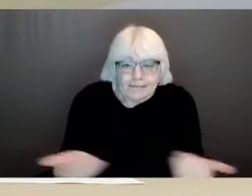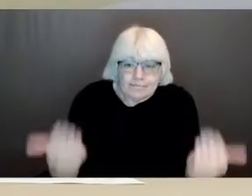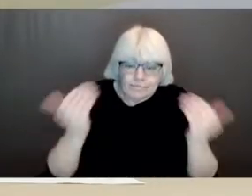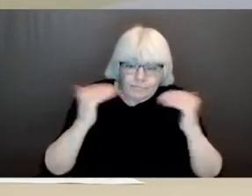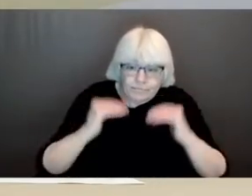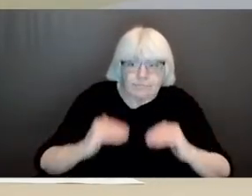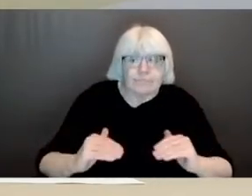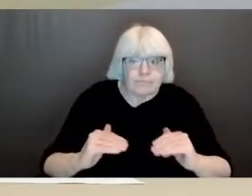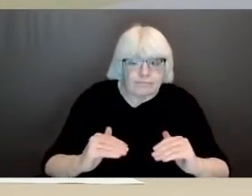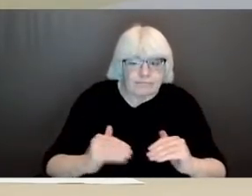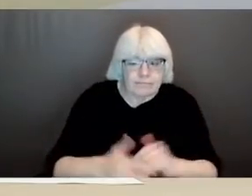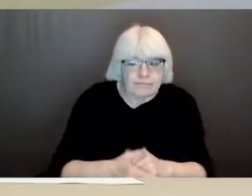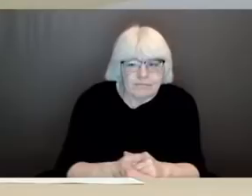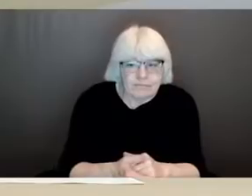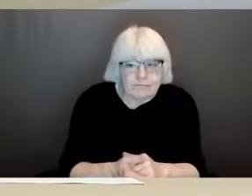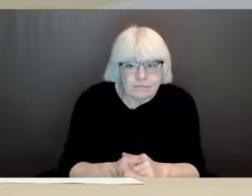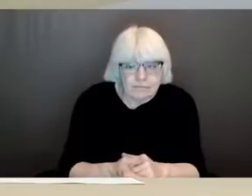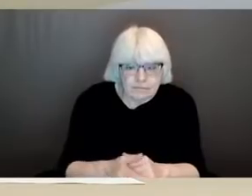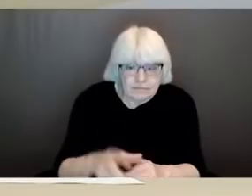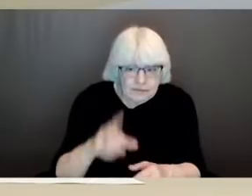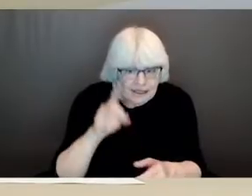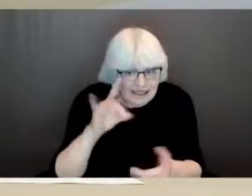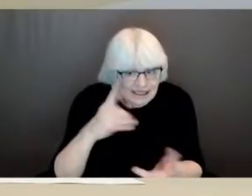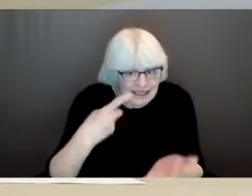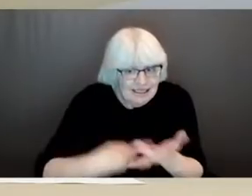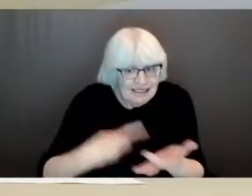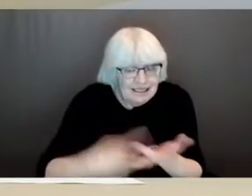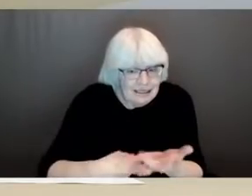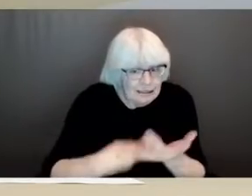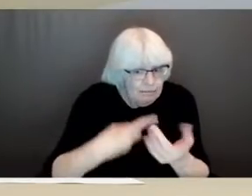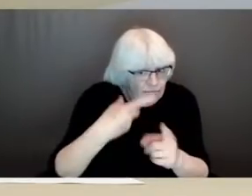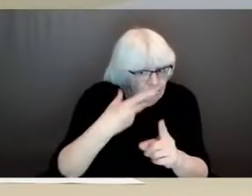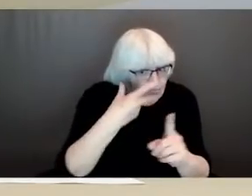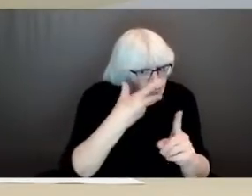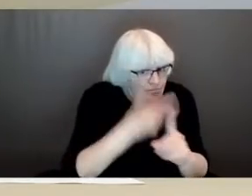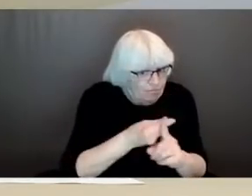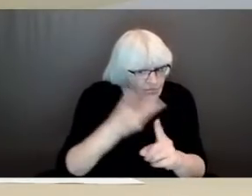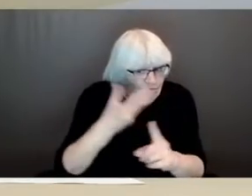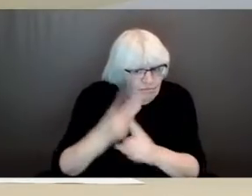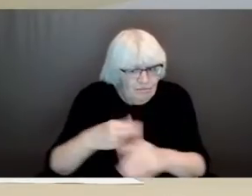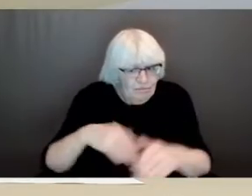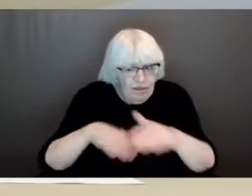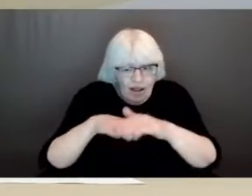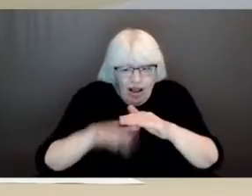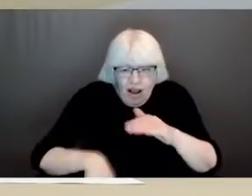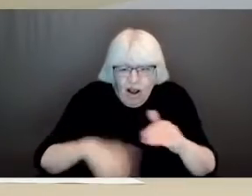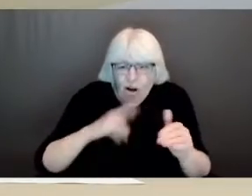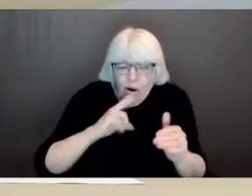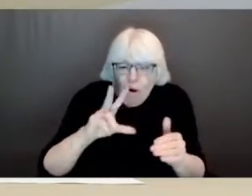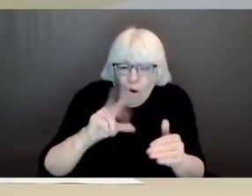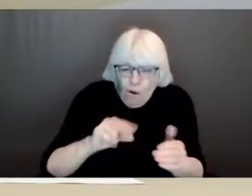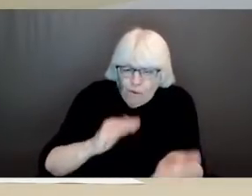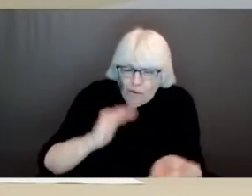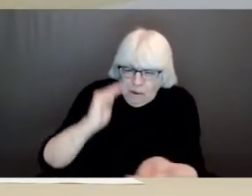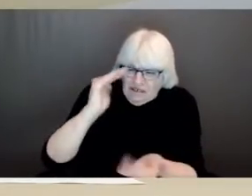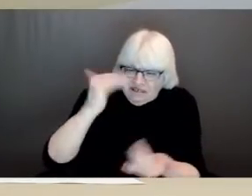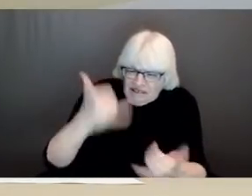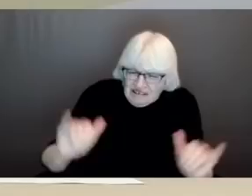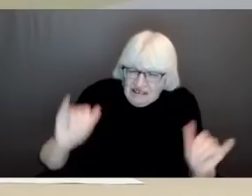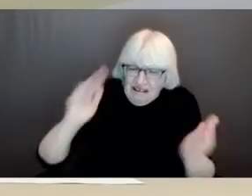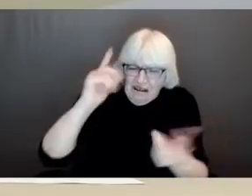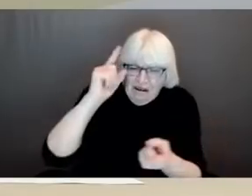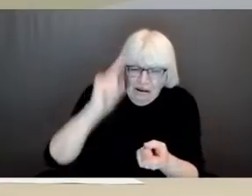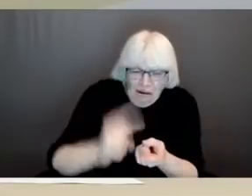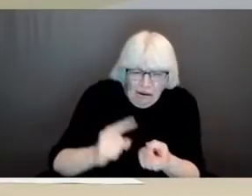the vaccine rate among those under 30 is still too low from your perspective. So have any efforts been made, I guess, to understand what